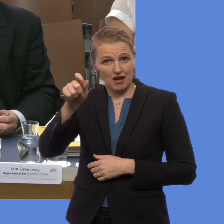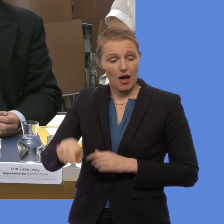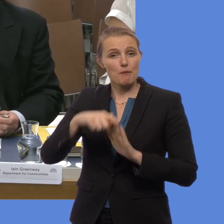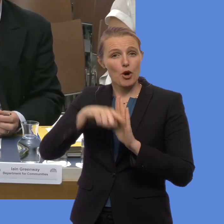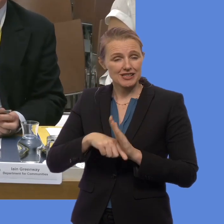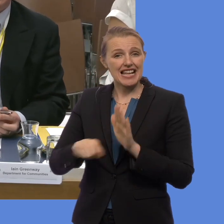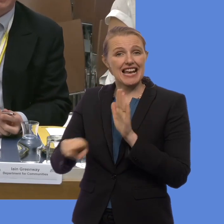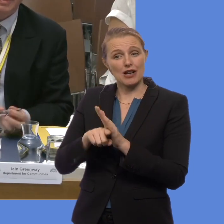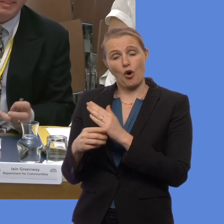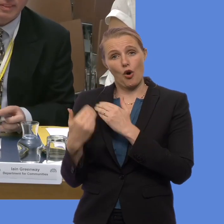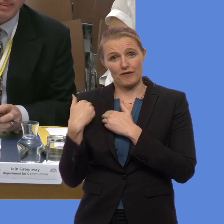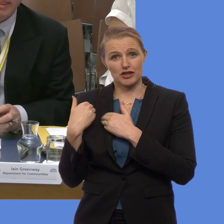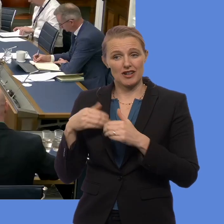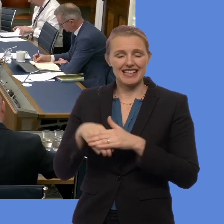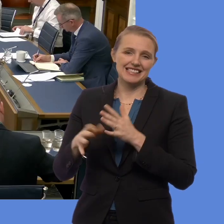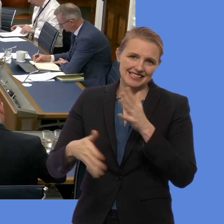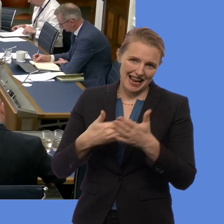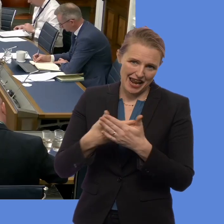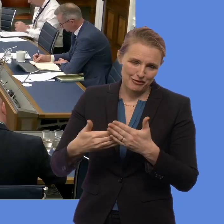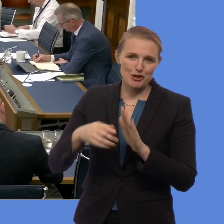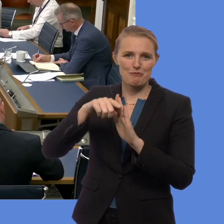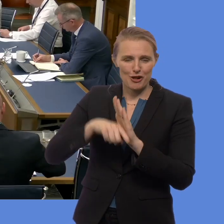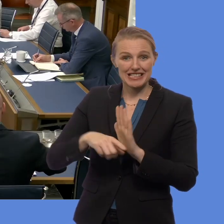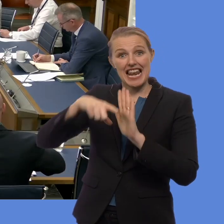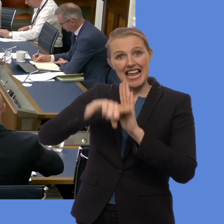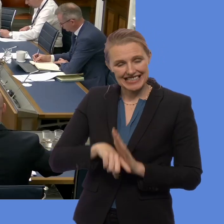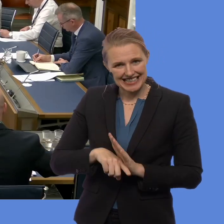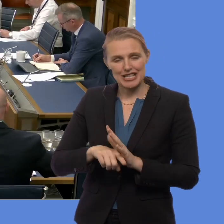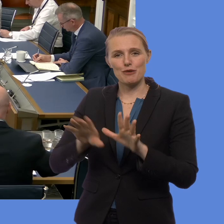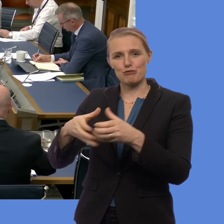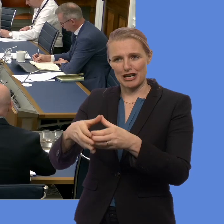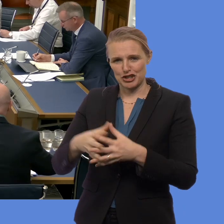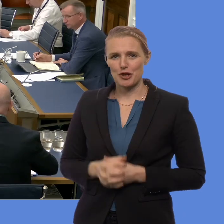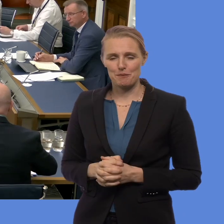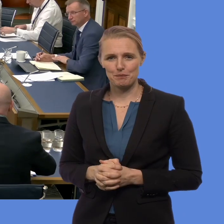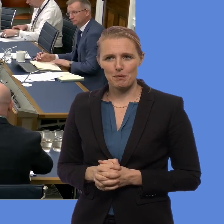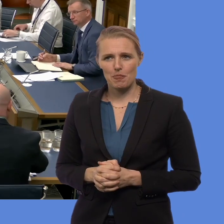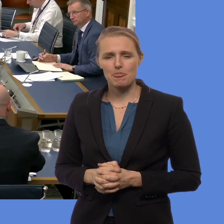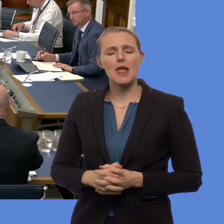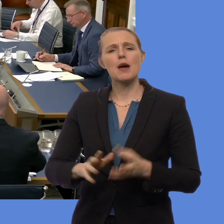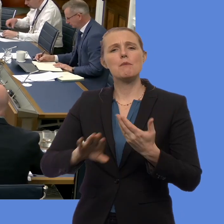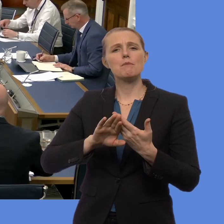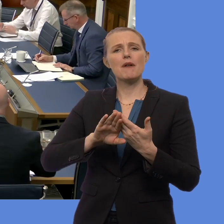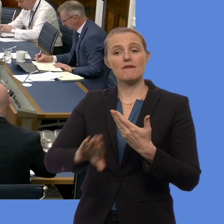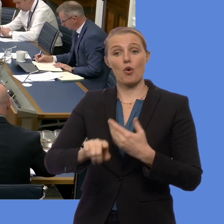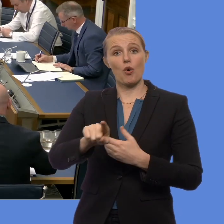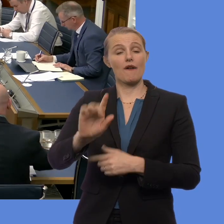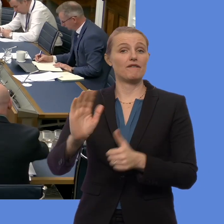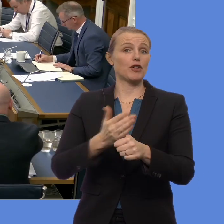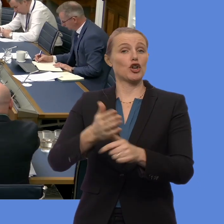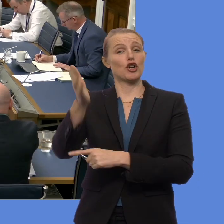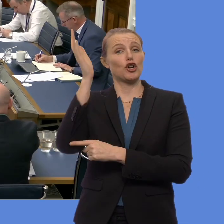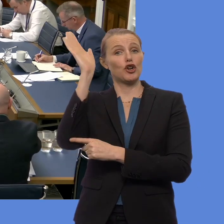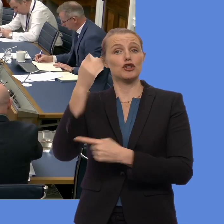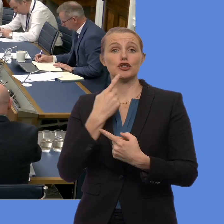in the Sign Language Policy and Legislation Branch. So, Ian, before I invite you to make a brief opening statement, I want to let you and your